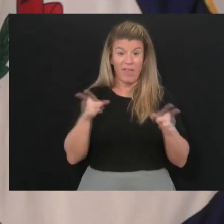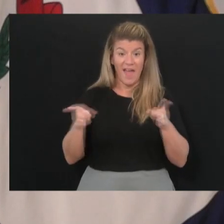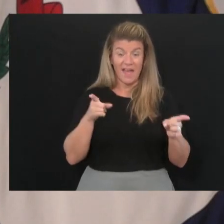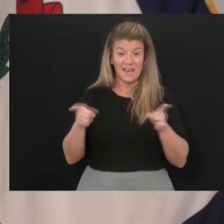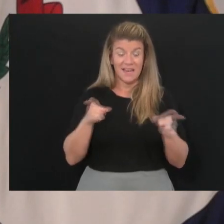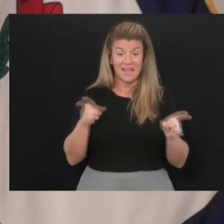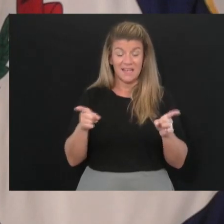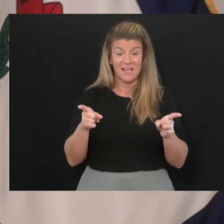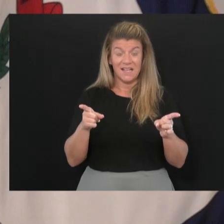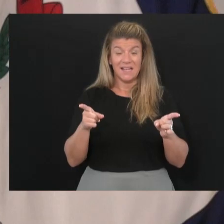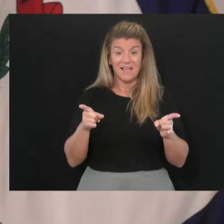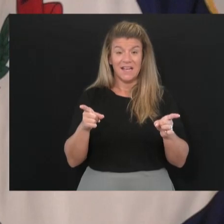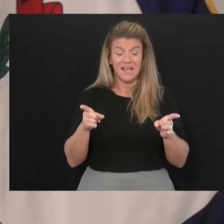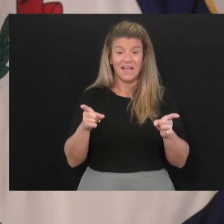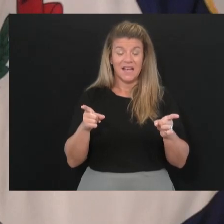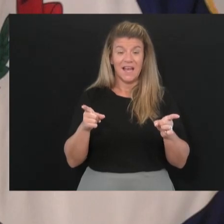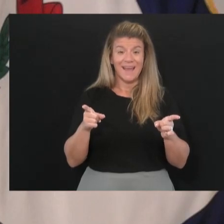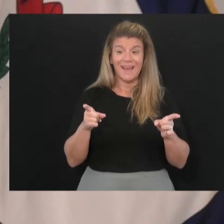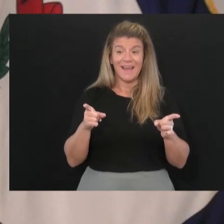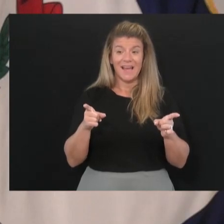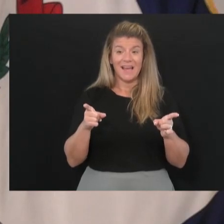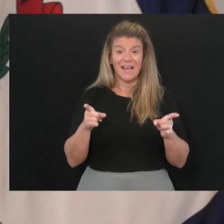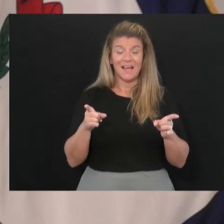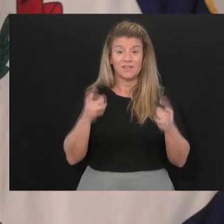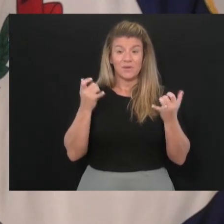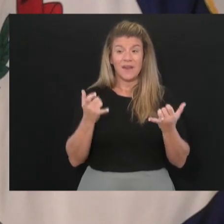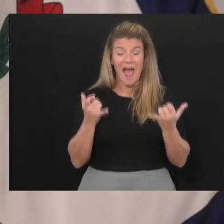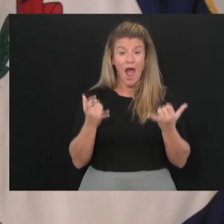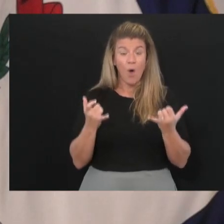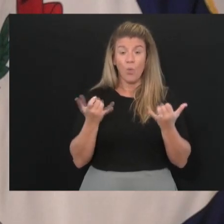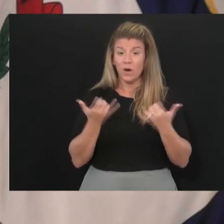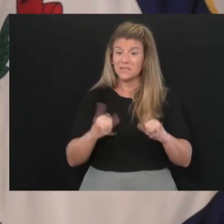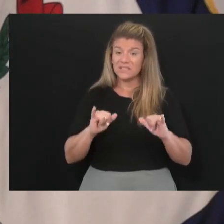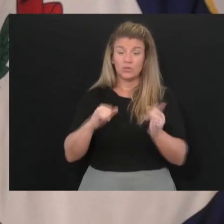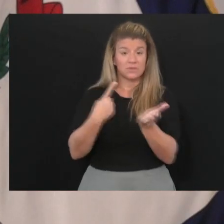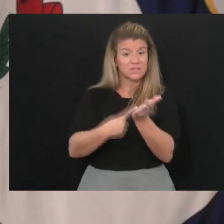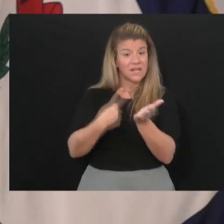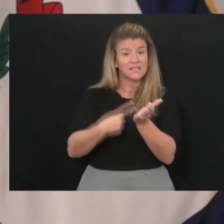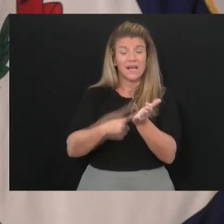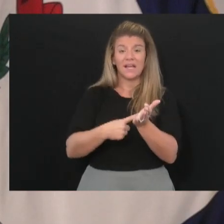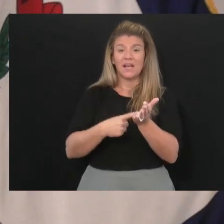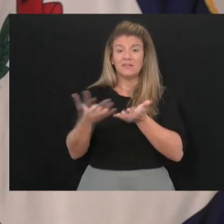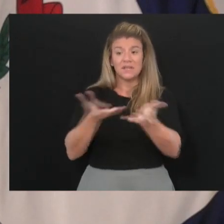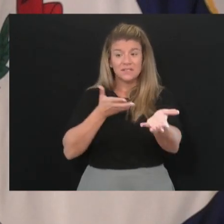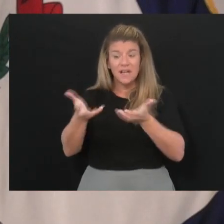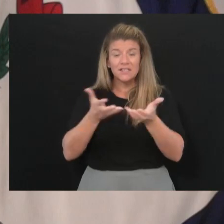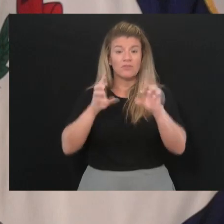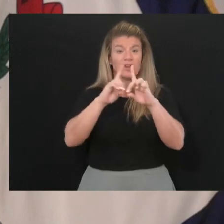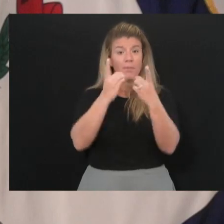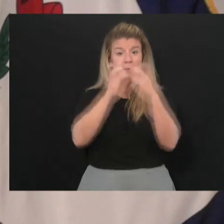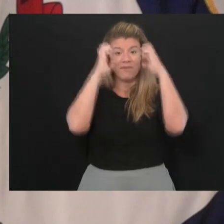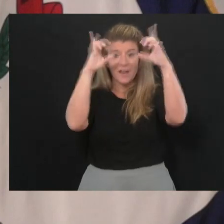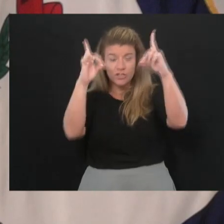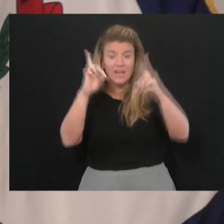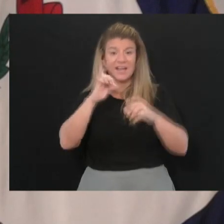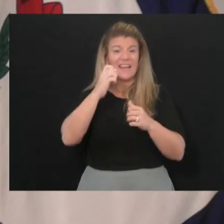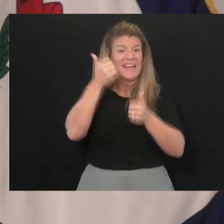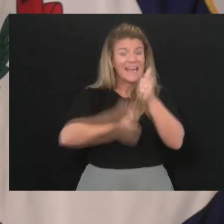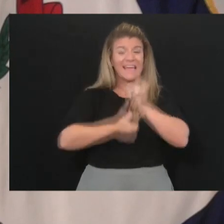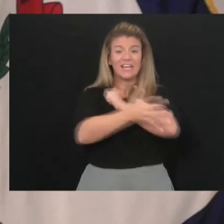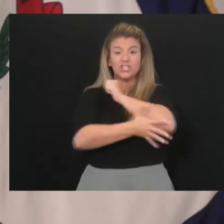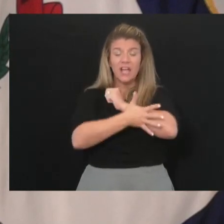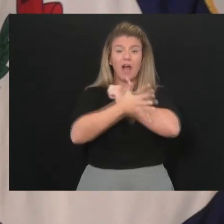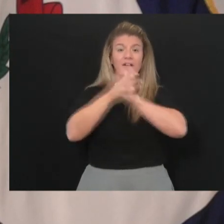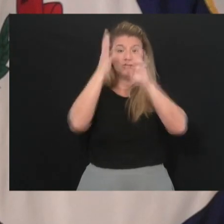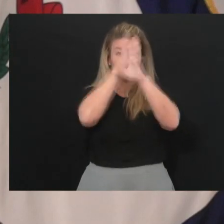is we're targeting with all of our superintendents, and we're targeting with our Department of Ed, and we're targeting ways we